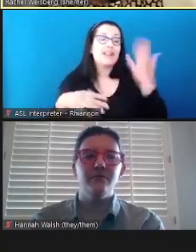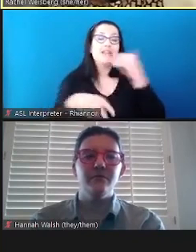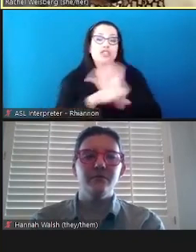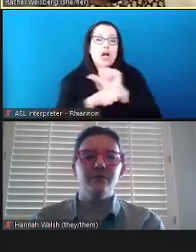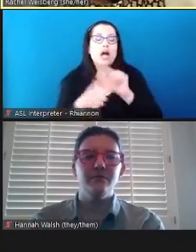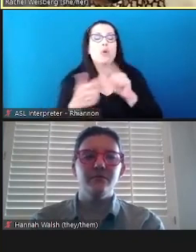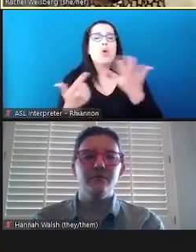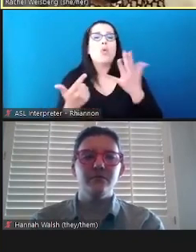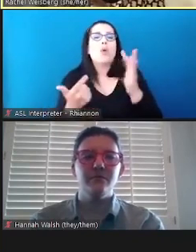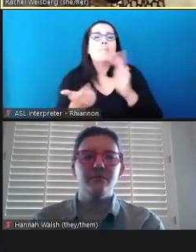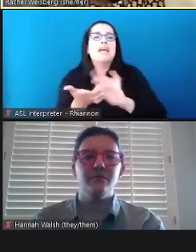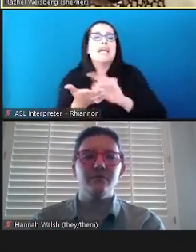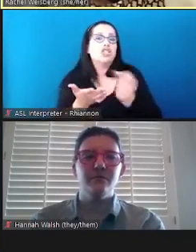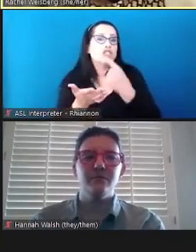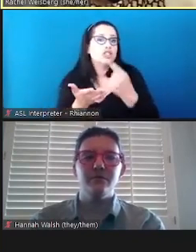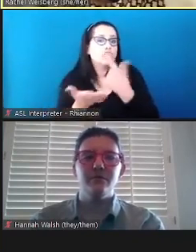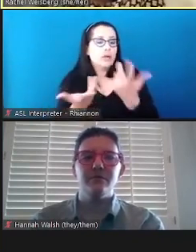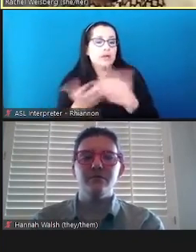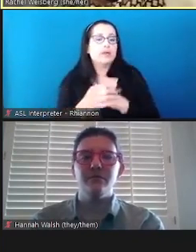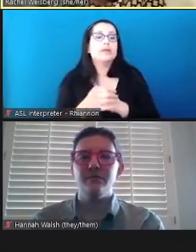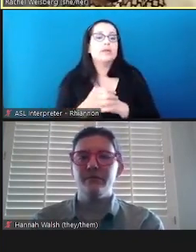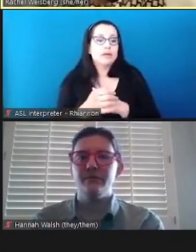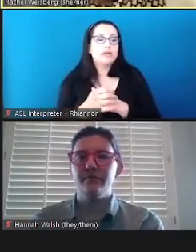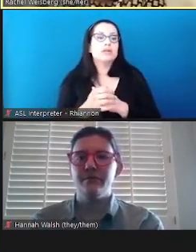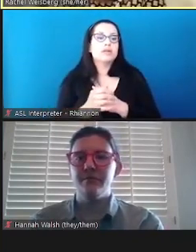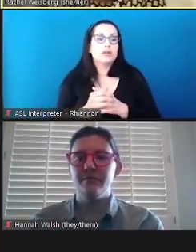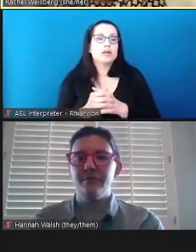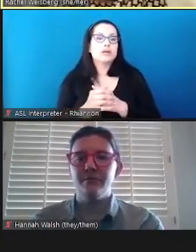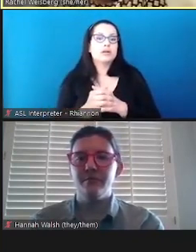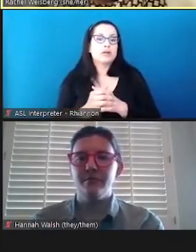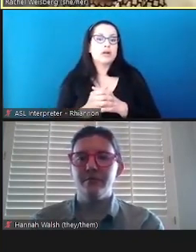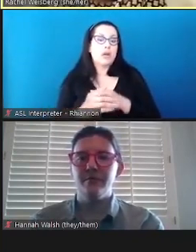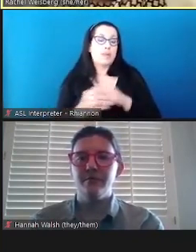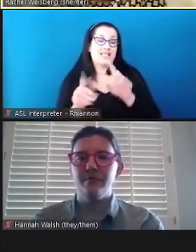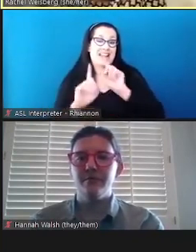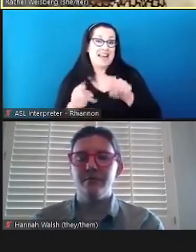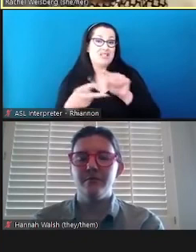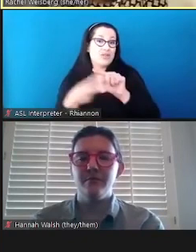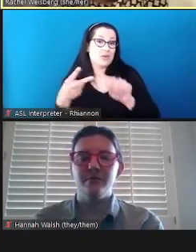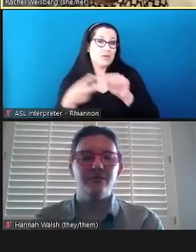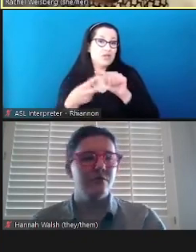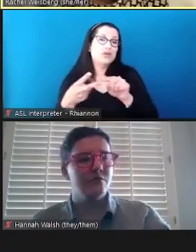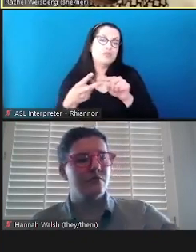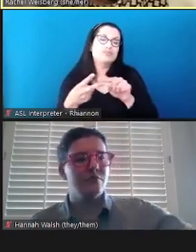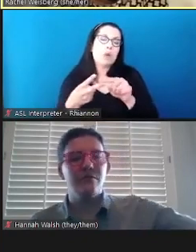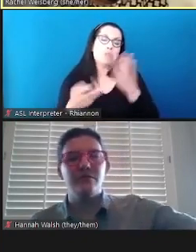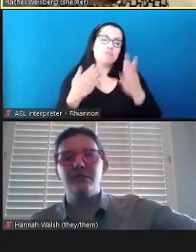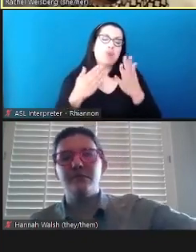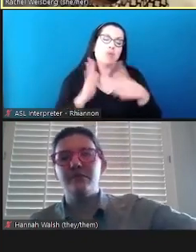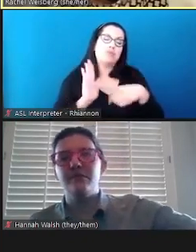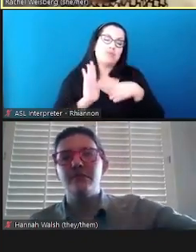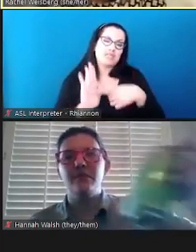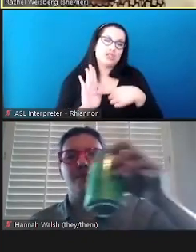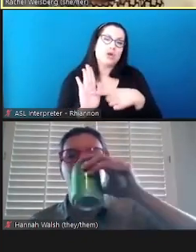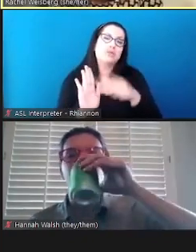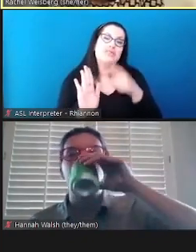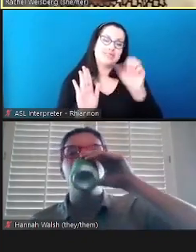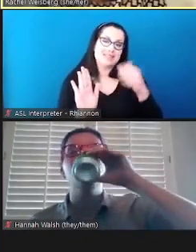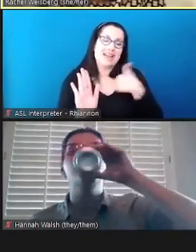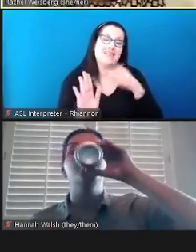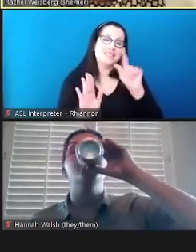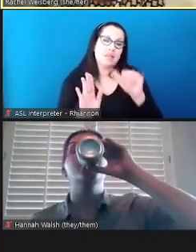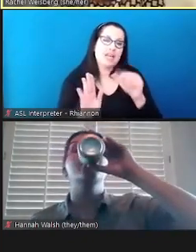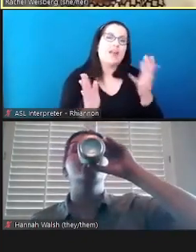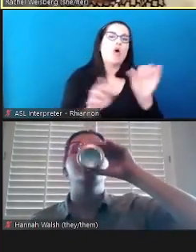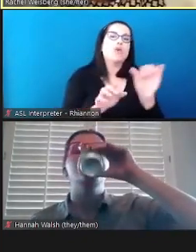the answer to those questions is likely to reveal whether you have a disability and potentially what disability you have.